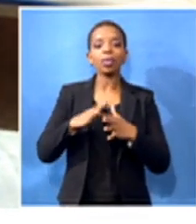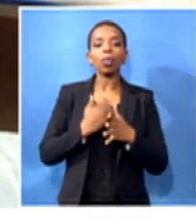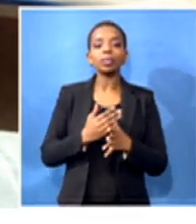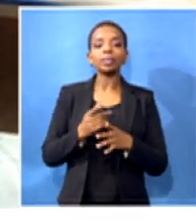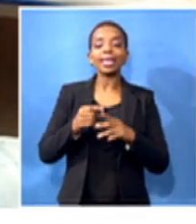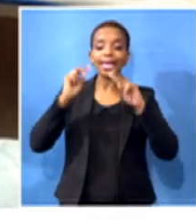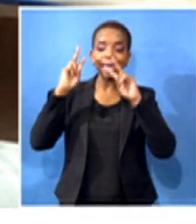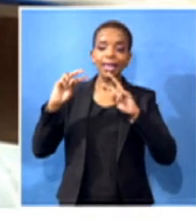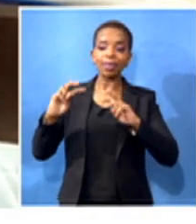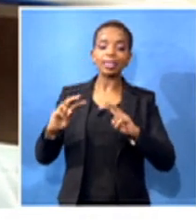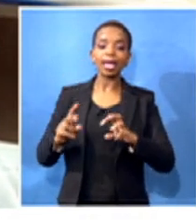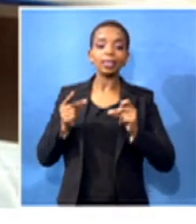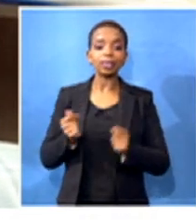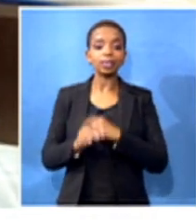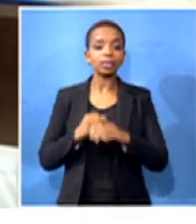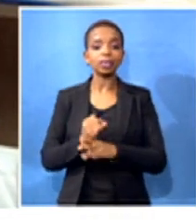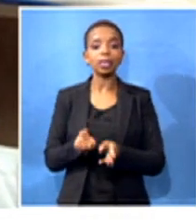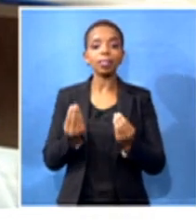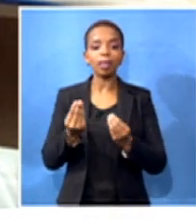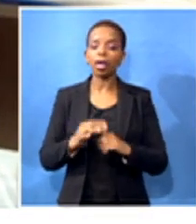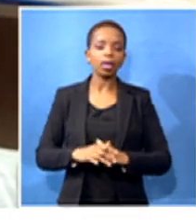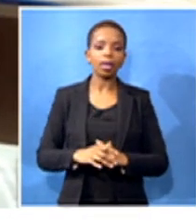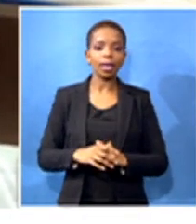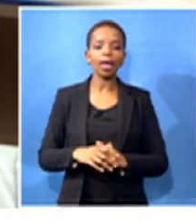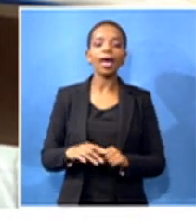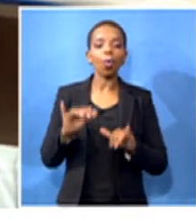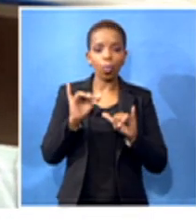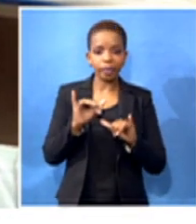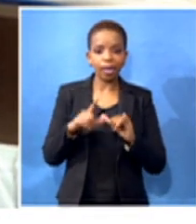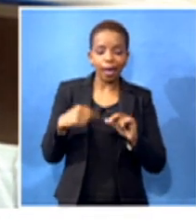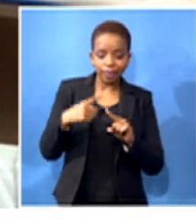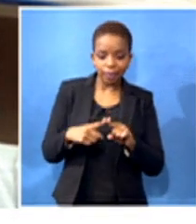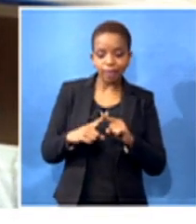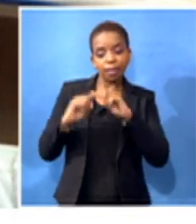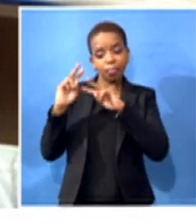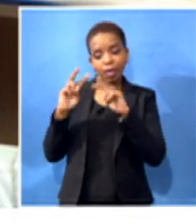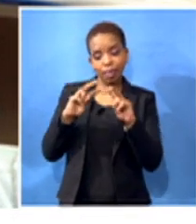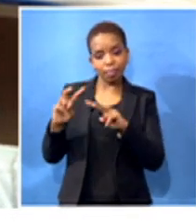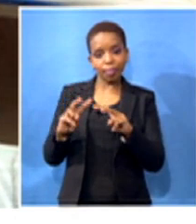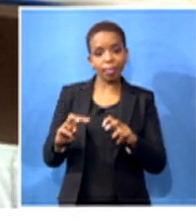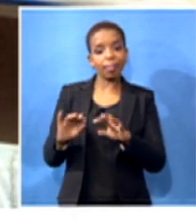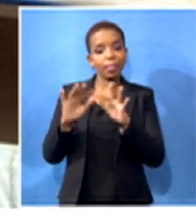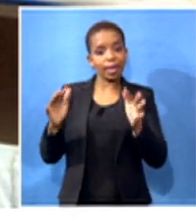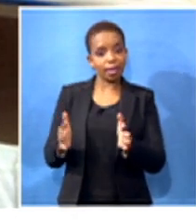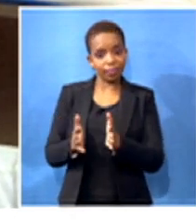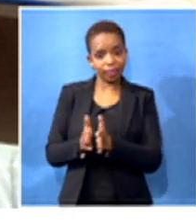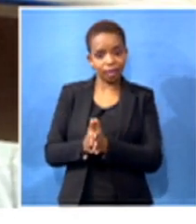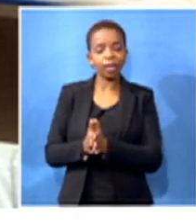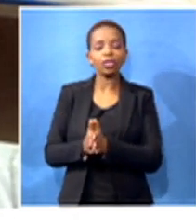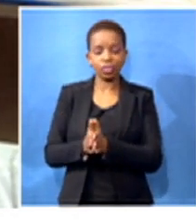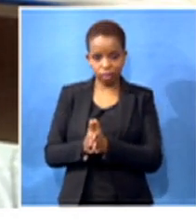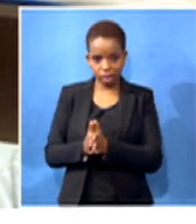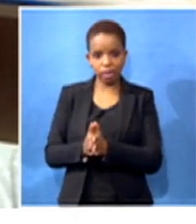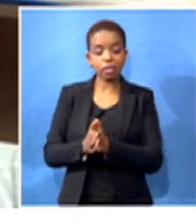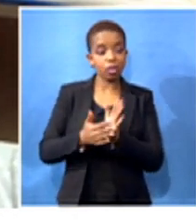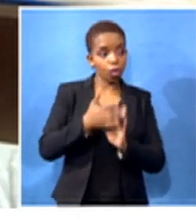let's allow the process of the investigation to reveal really the extent to which these things are missing, so that we go to the police